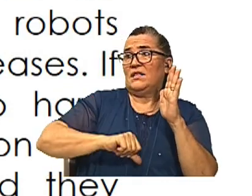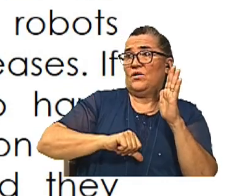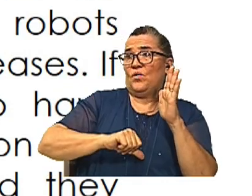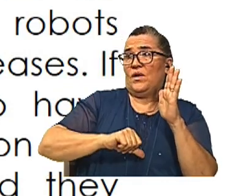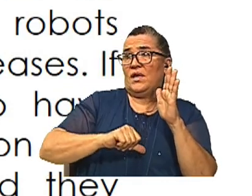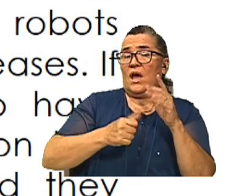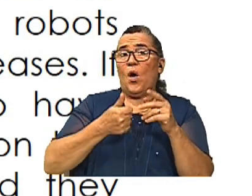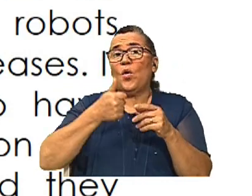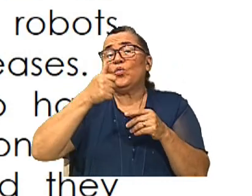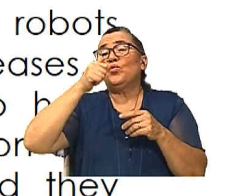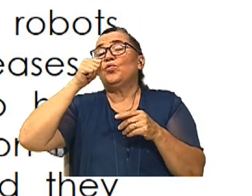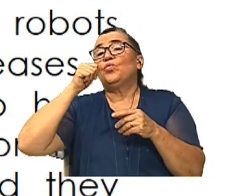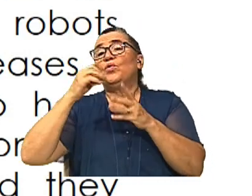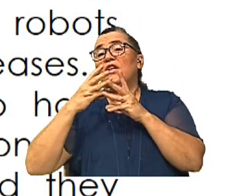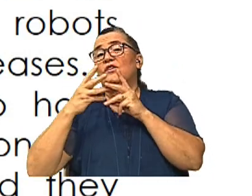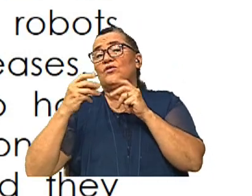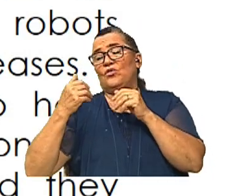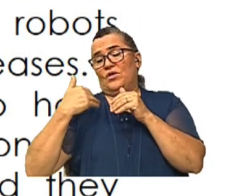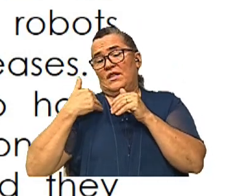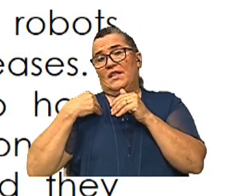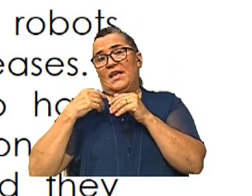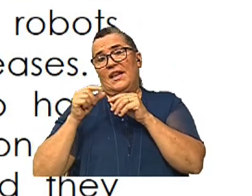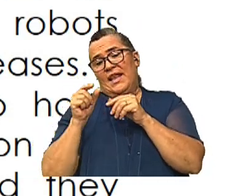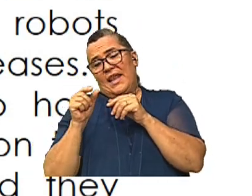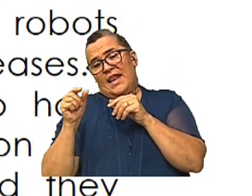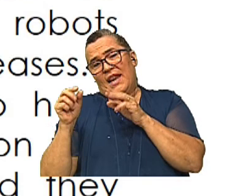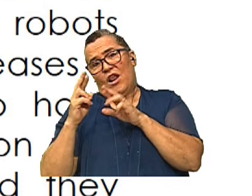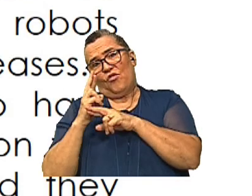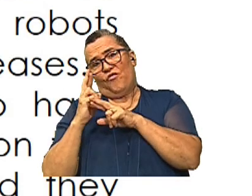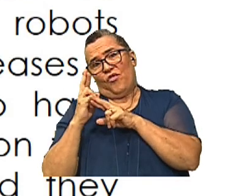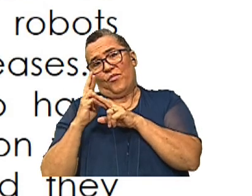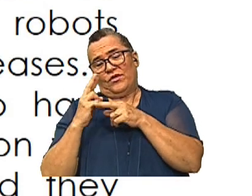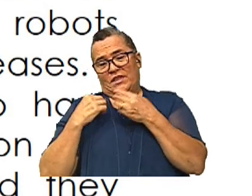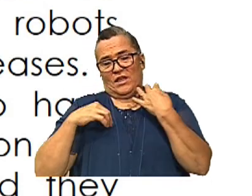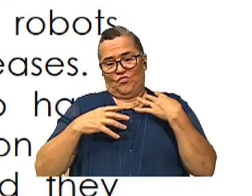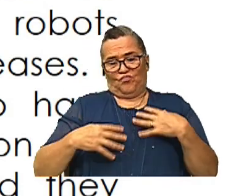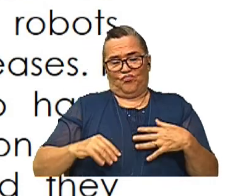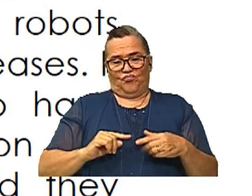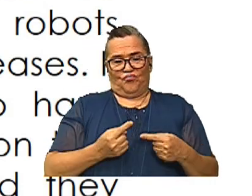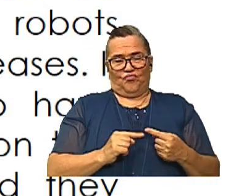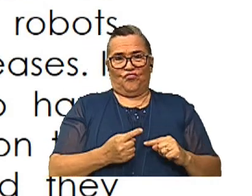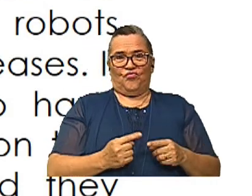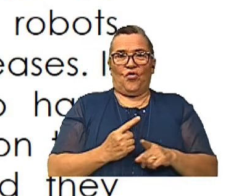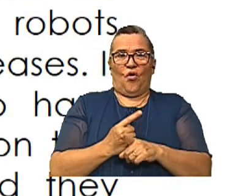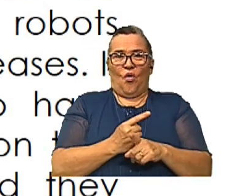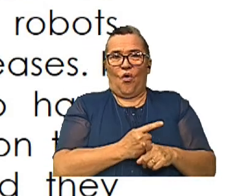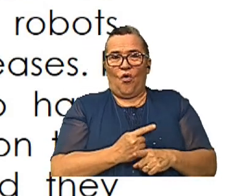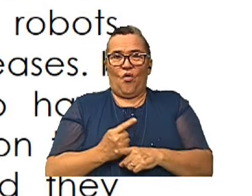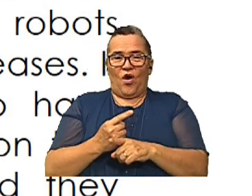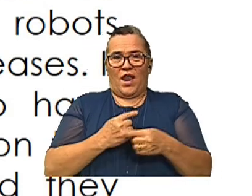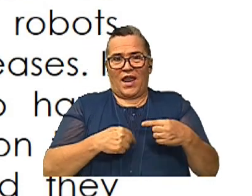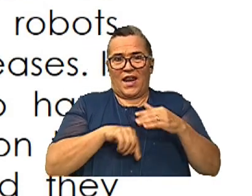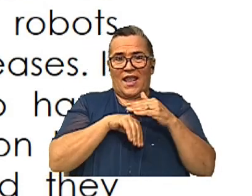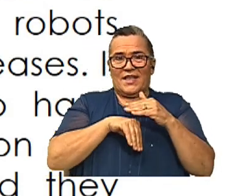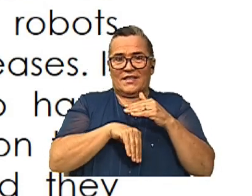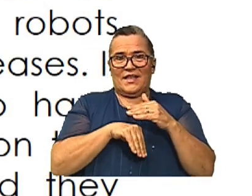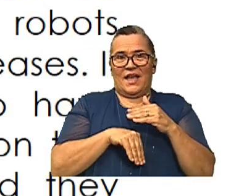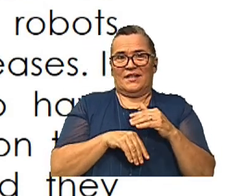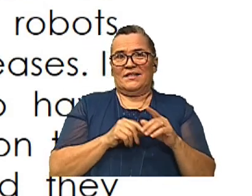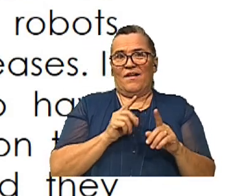drink a solution that contained the little nanorobots, and they will repair your body from the inside, like little